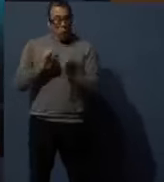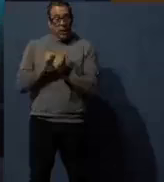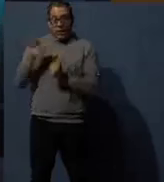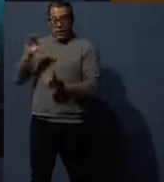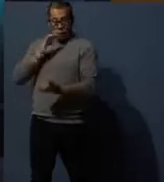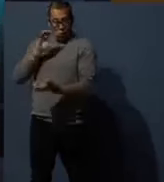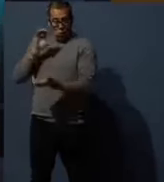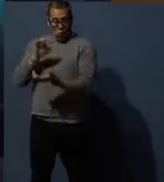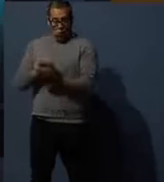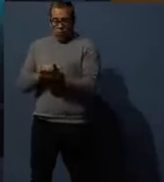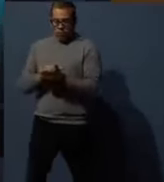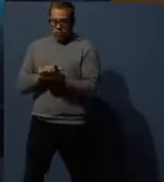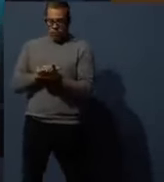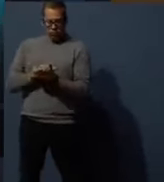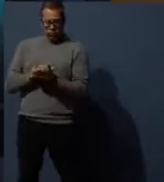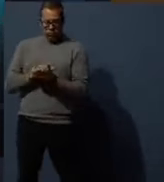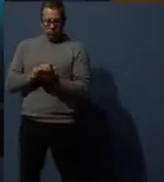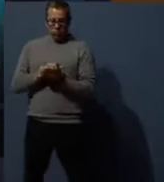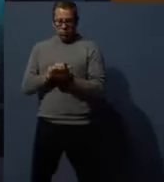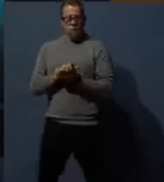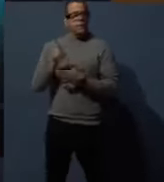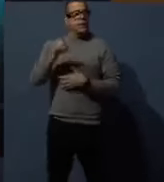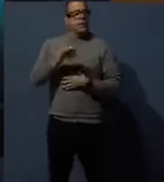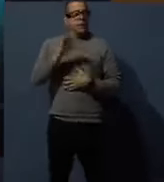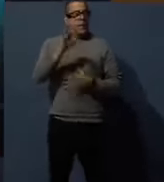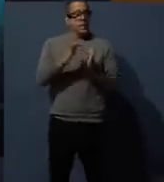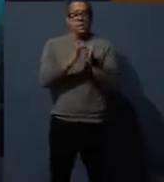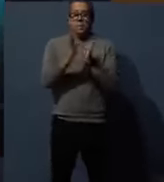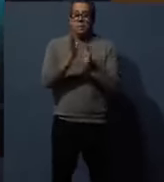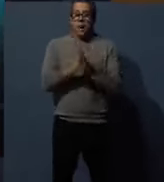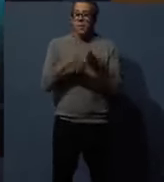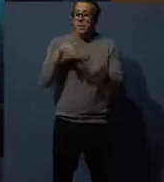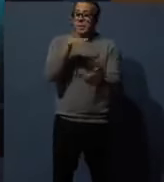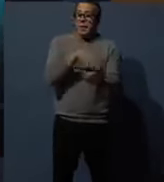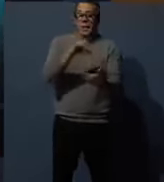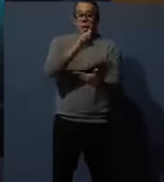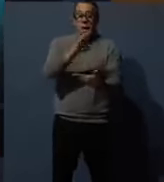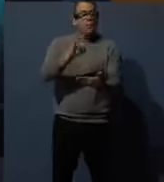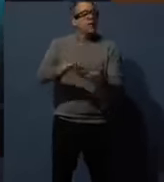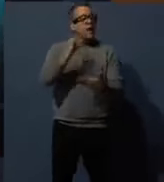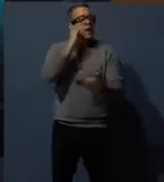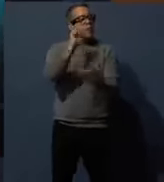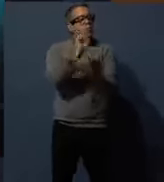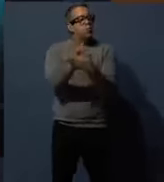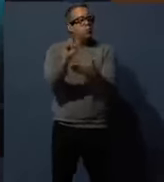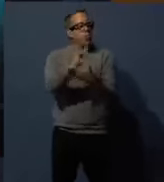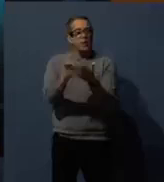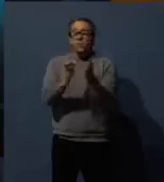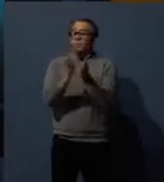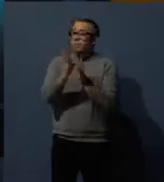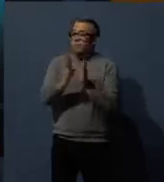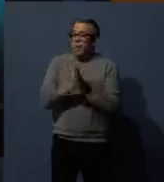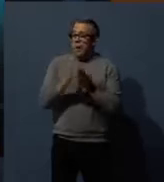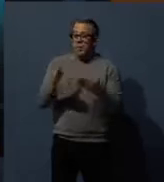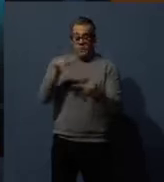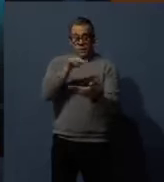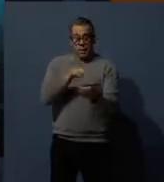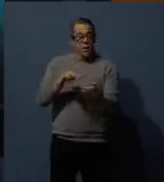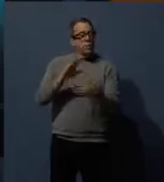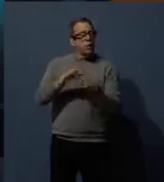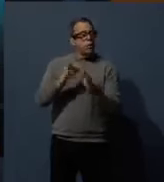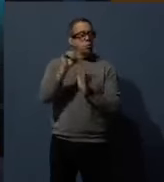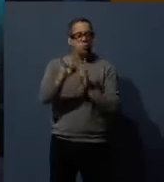wife, Clarence founded the Bible Study Club, which is a weekly online Bible study for on